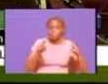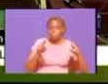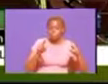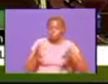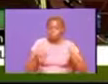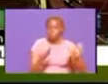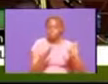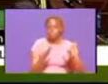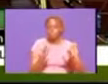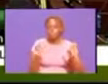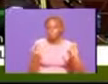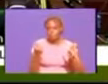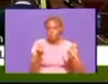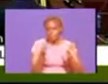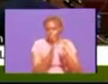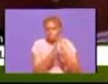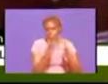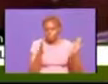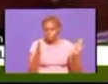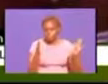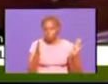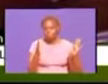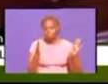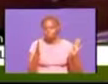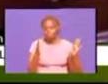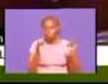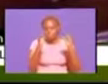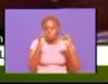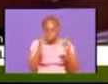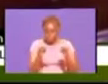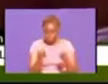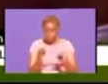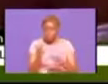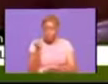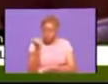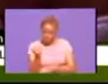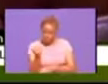this opportunity to congratulate the newest kid on the block in Parliament,